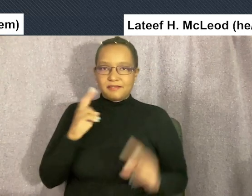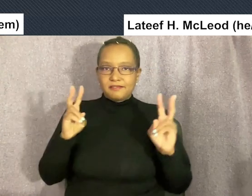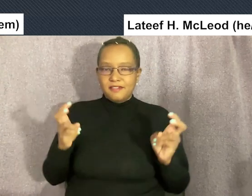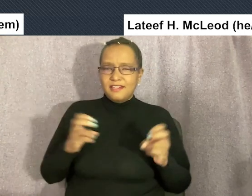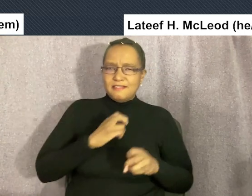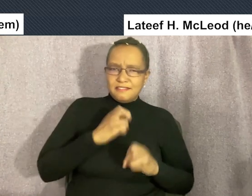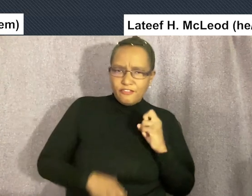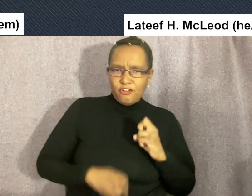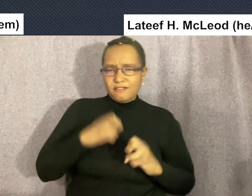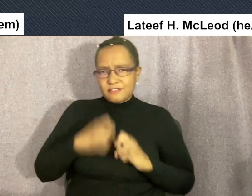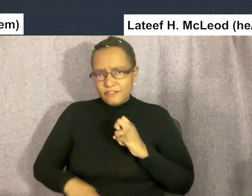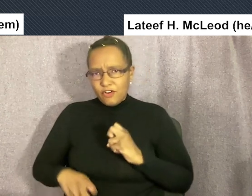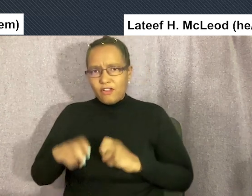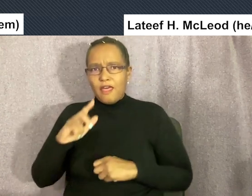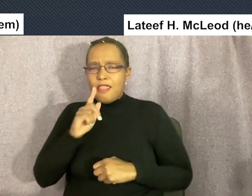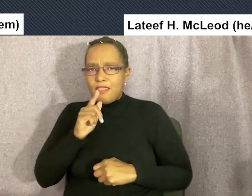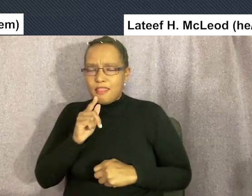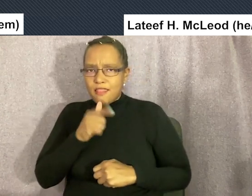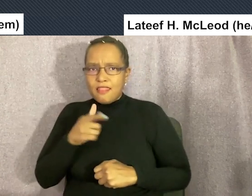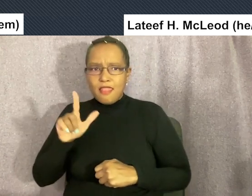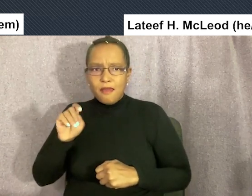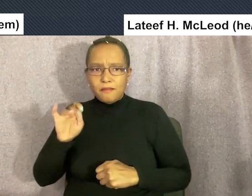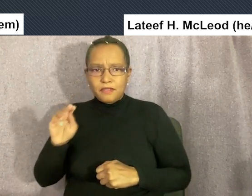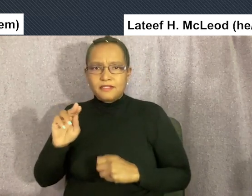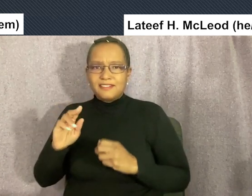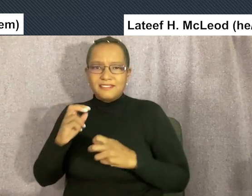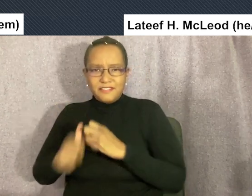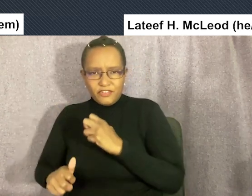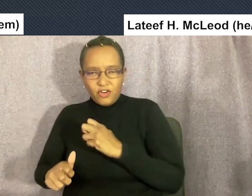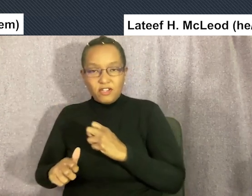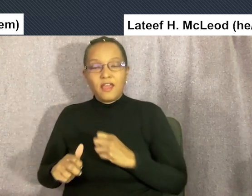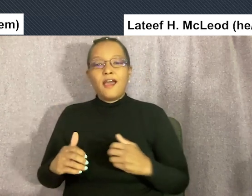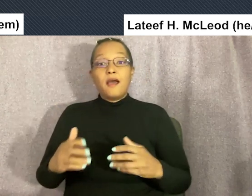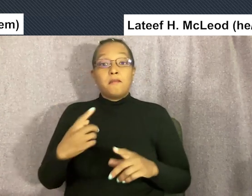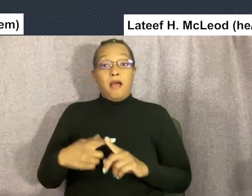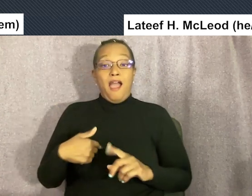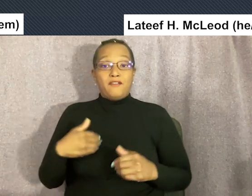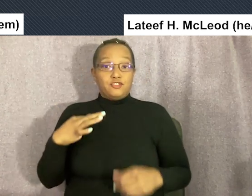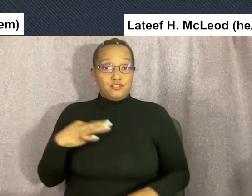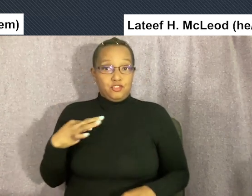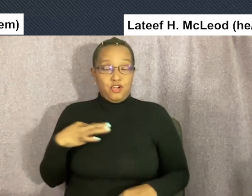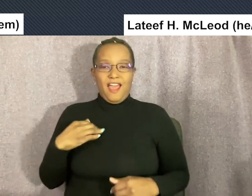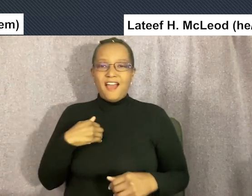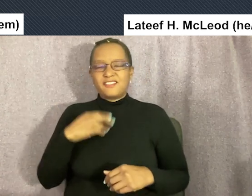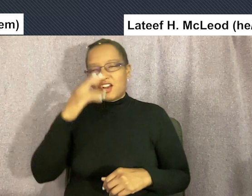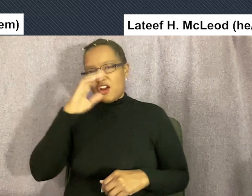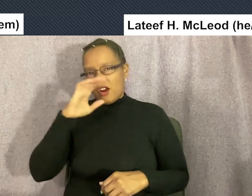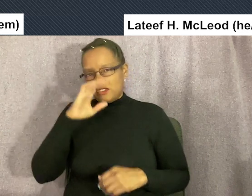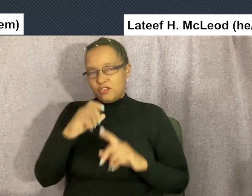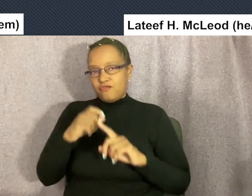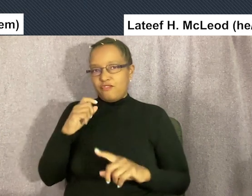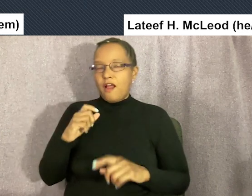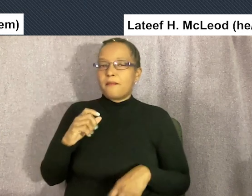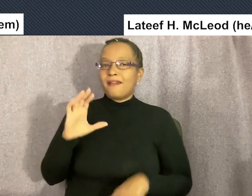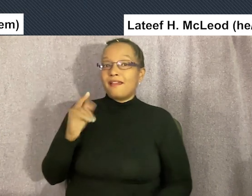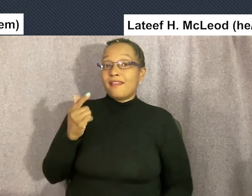difficult, difficult, lemon difficult, and a shirt that has the joke from the Oatmeals cartoon about the gay roller